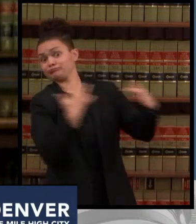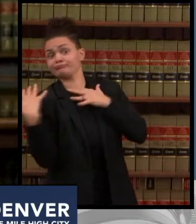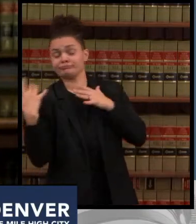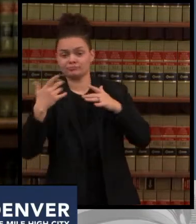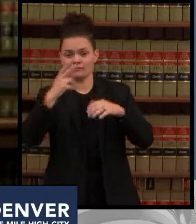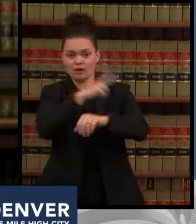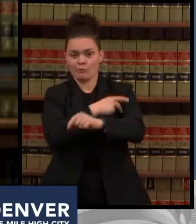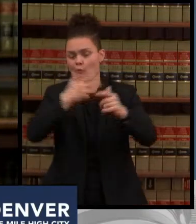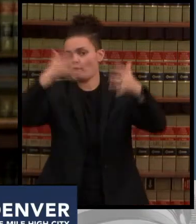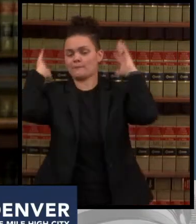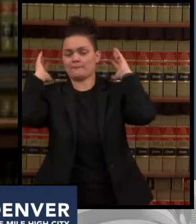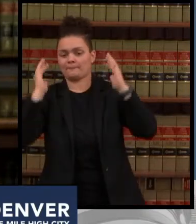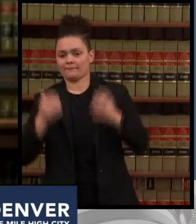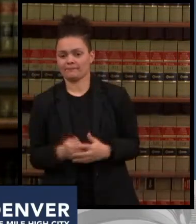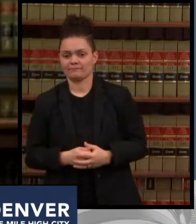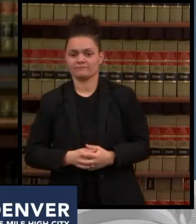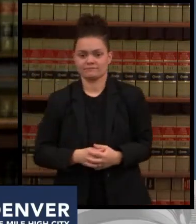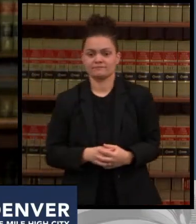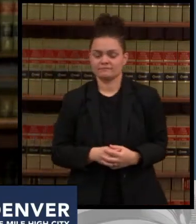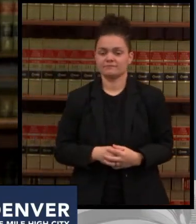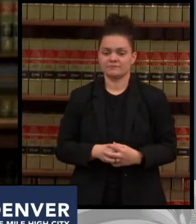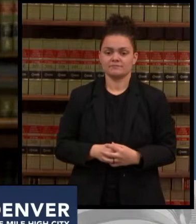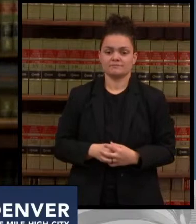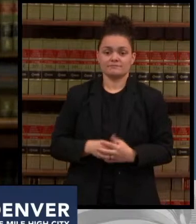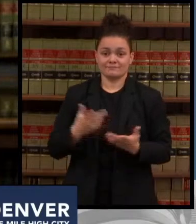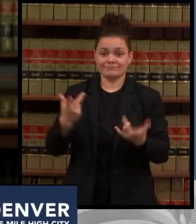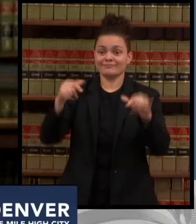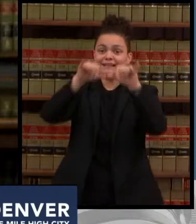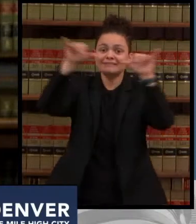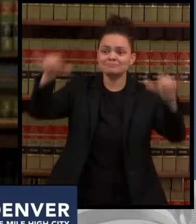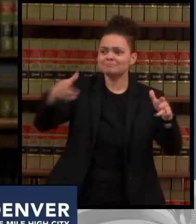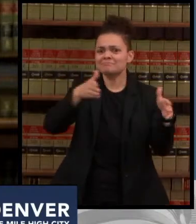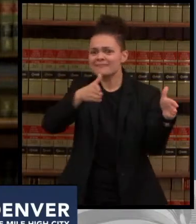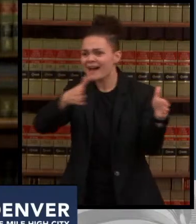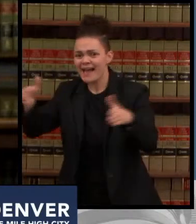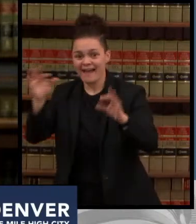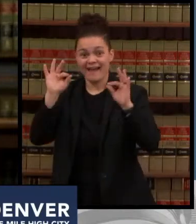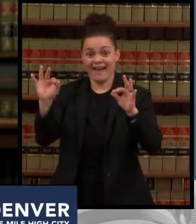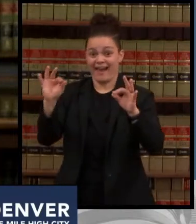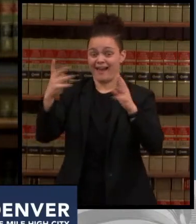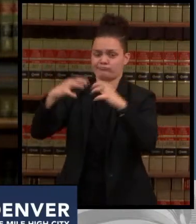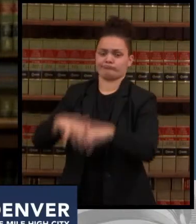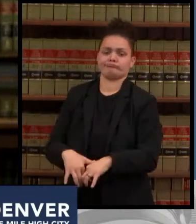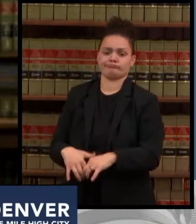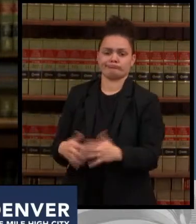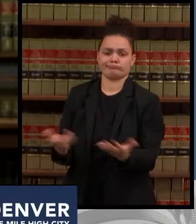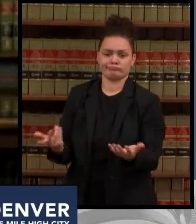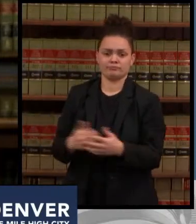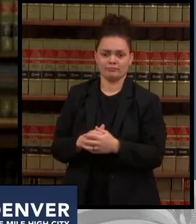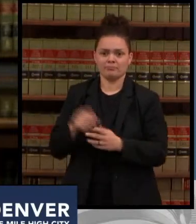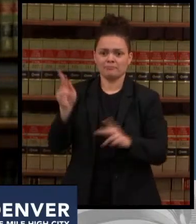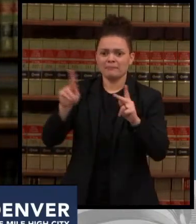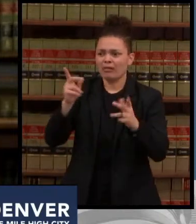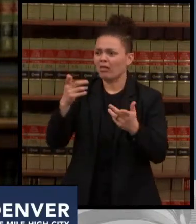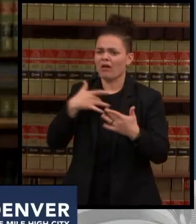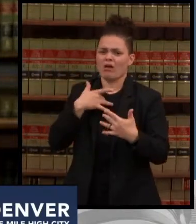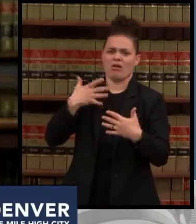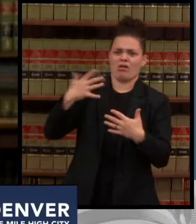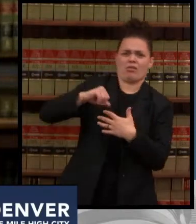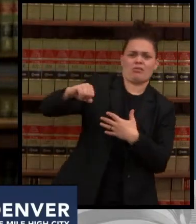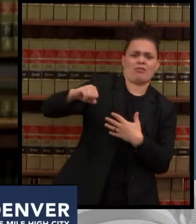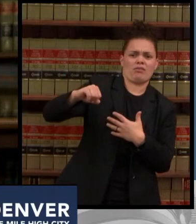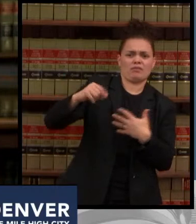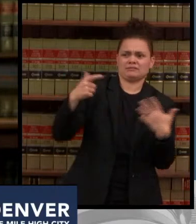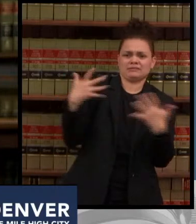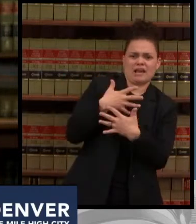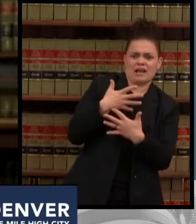on the brink of collapse, and I don't say that to be a fear-mongerer. We truly are at a point where we cannot continue to